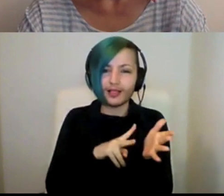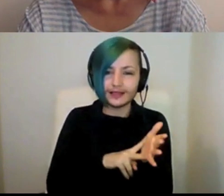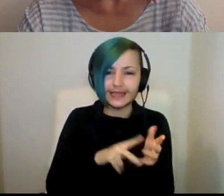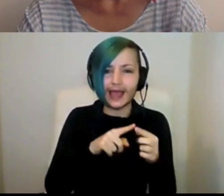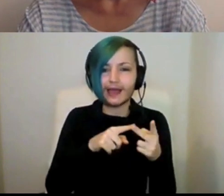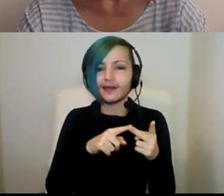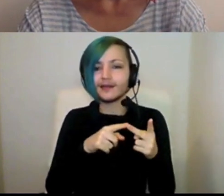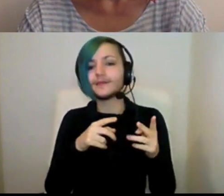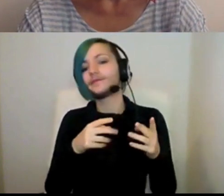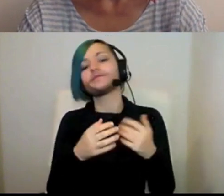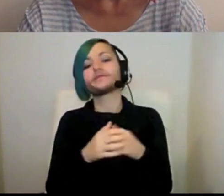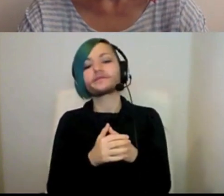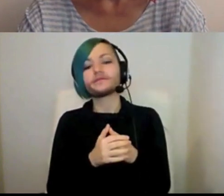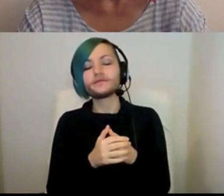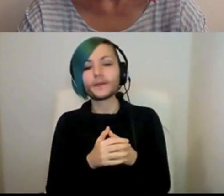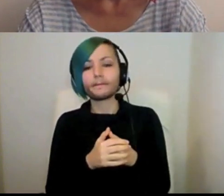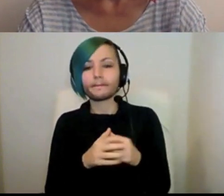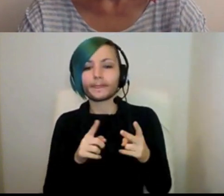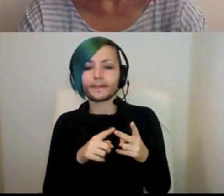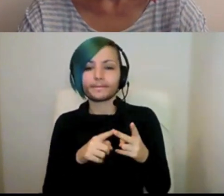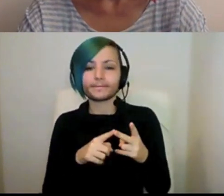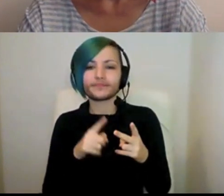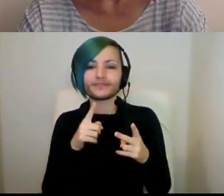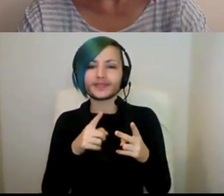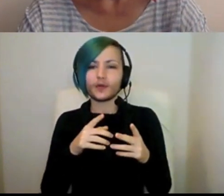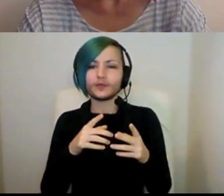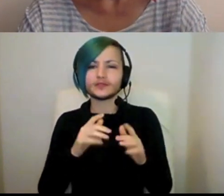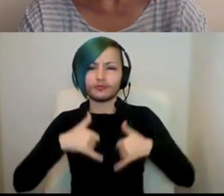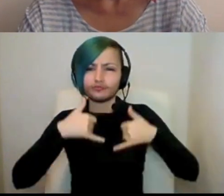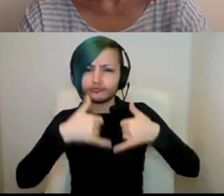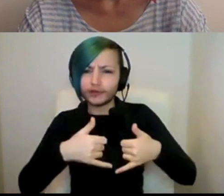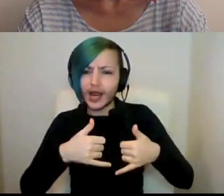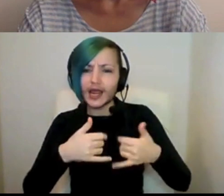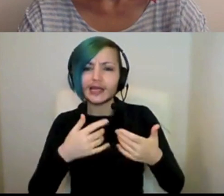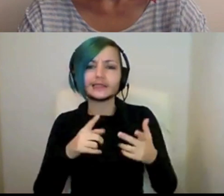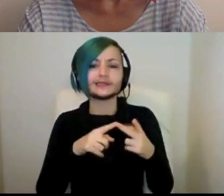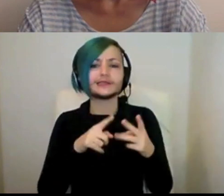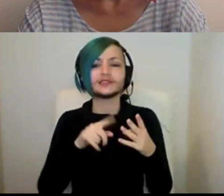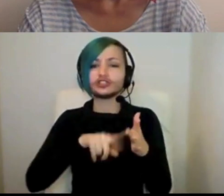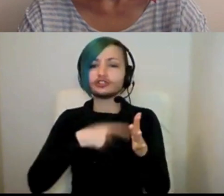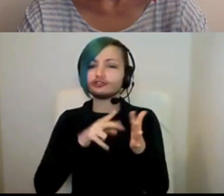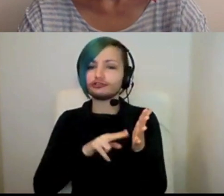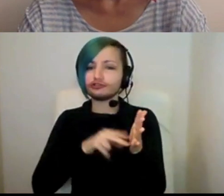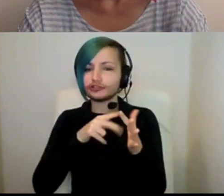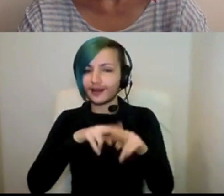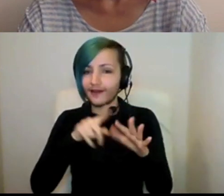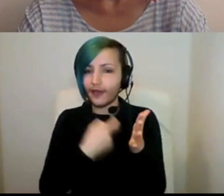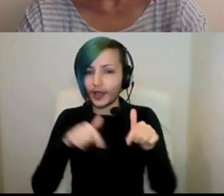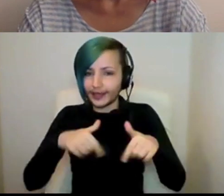Art were at Collect and won a prize. Jennifer, who's on this call, was showing an